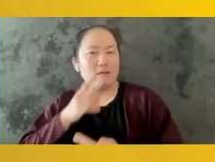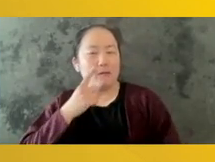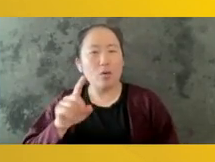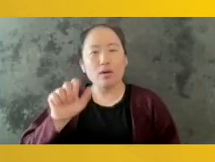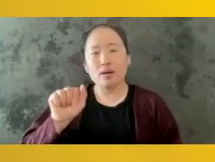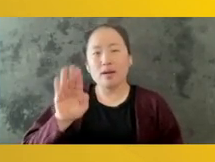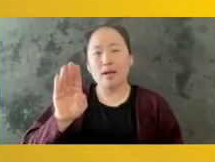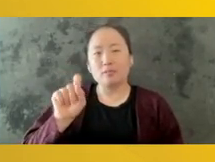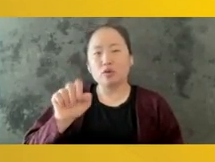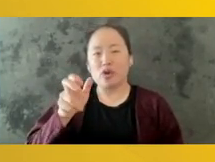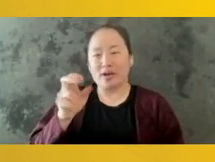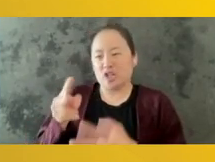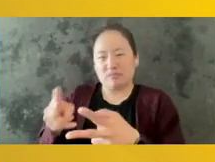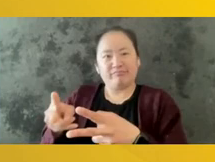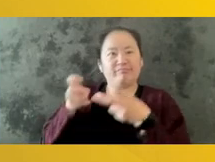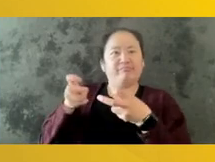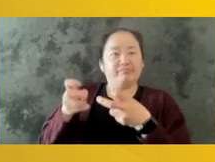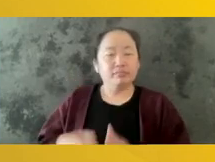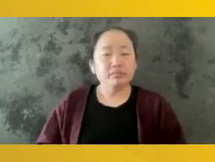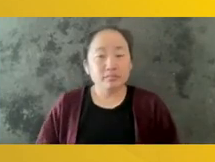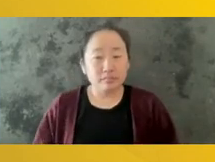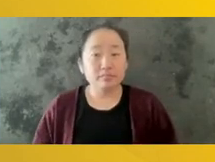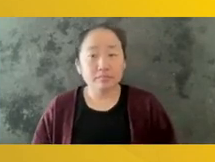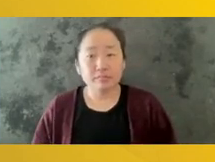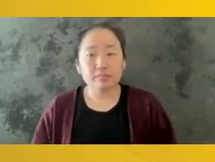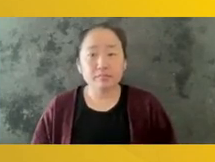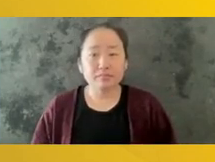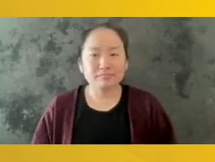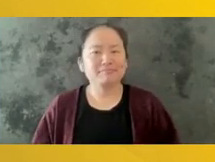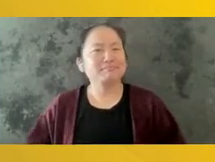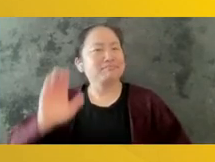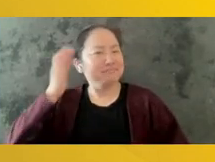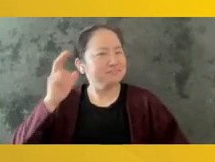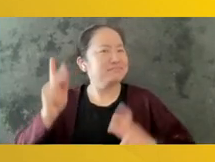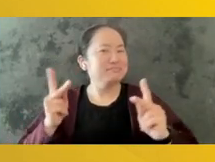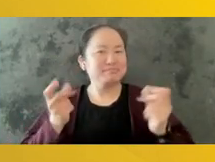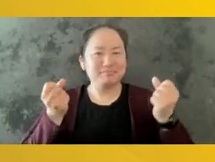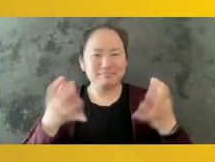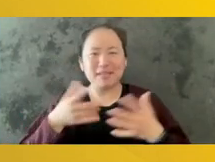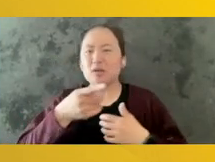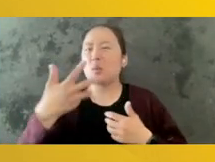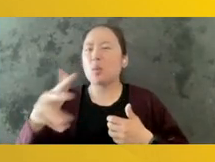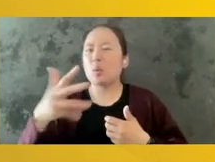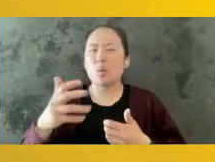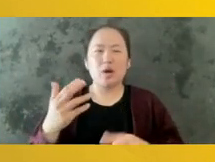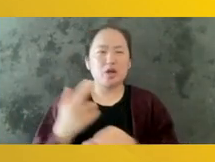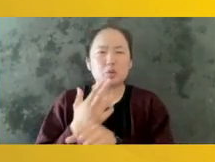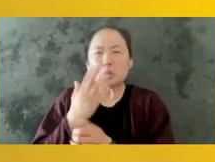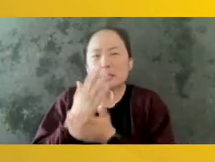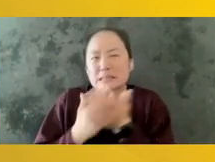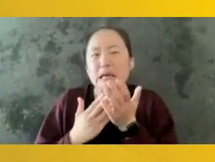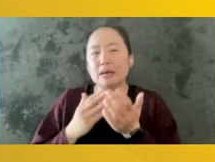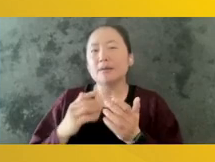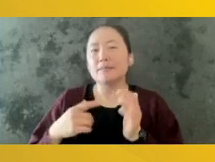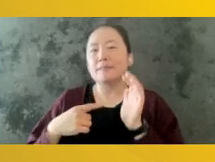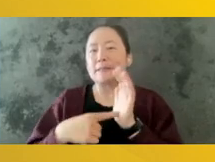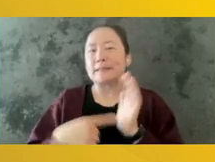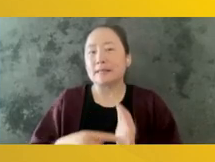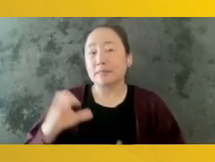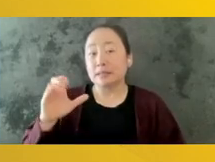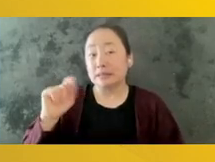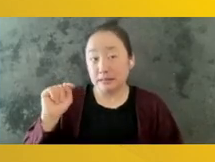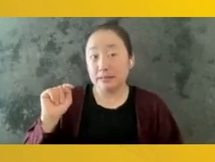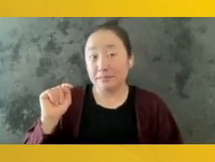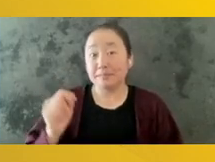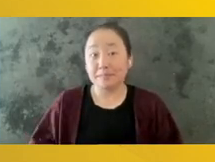Yeah, so this is really great. It looks like people are already doing a lot of different examples of computational thinking